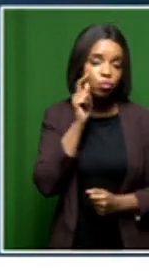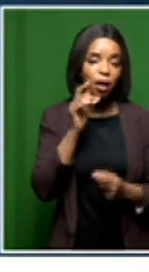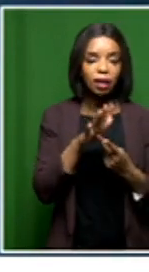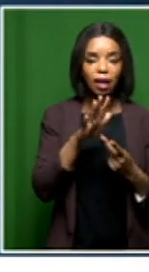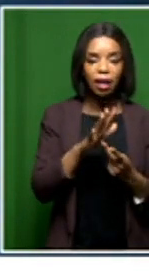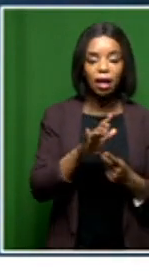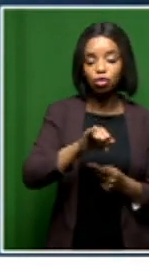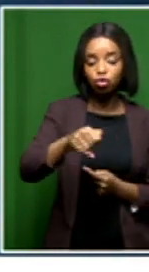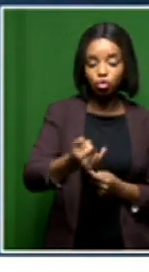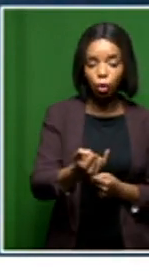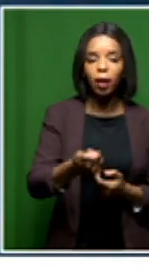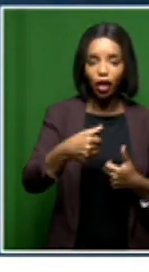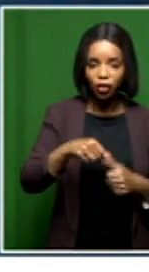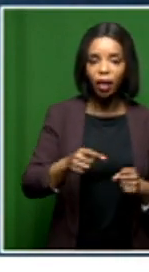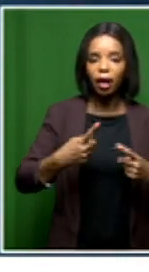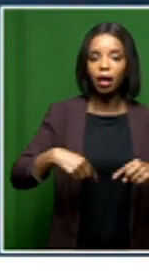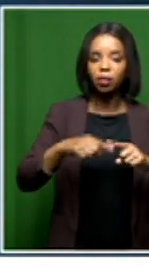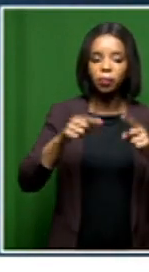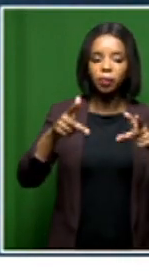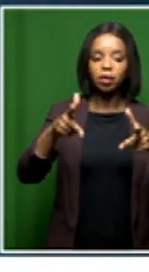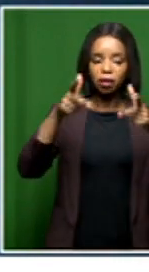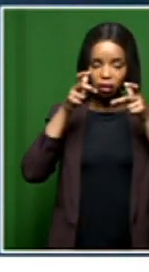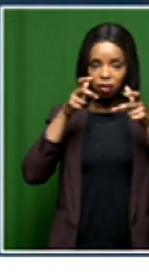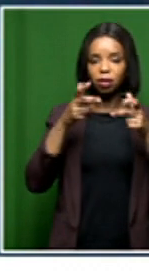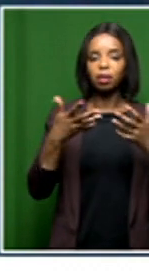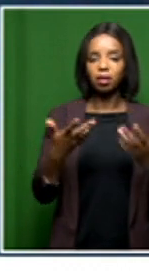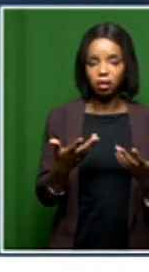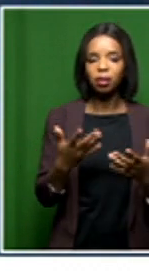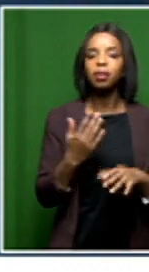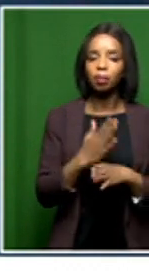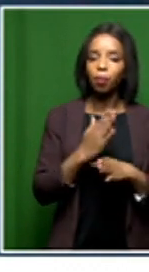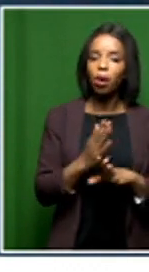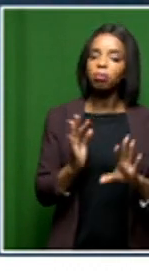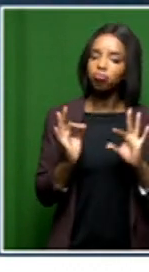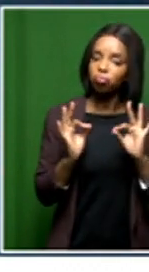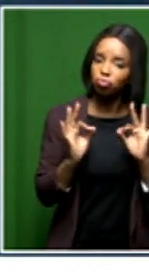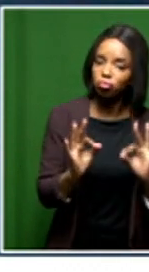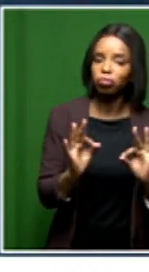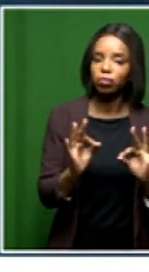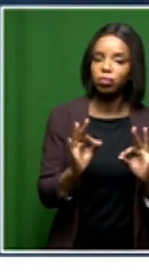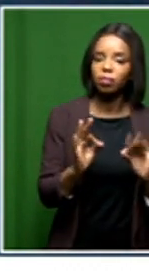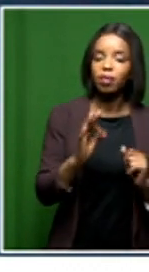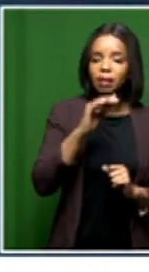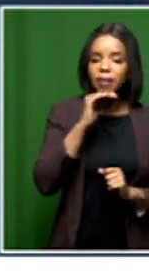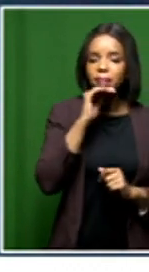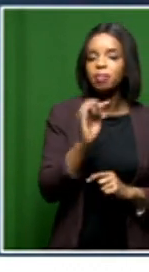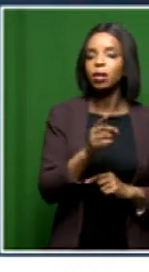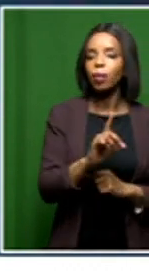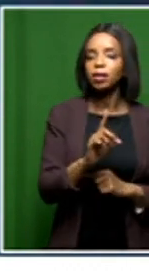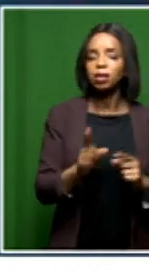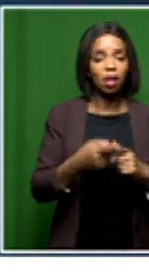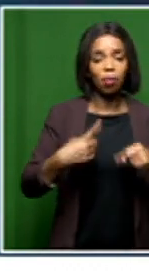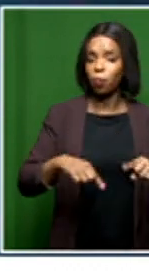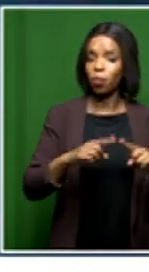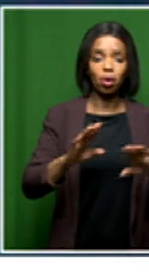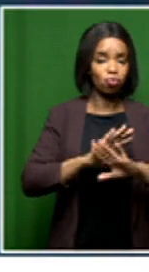saying the system is achieving its intended consequences or its intended purpose. So we should really not perhaps trying to